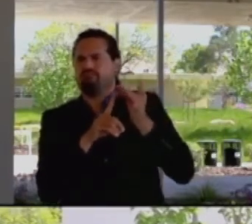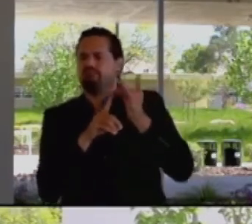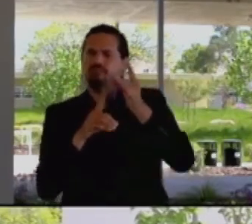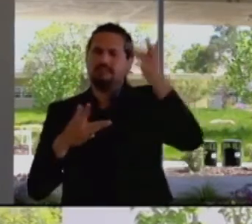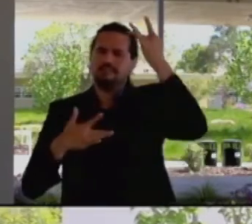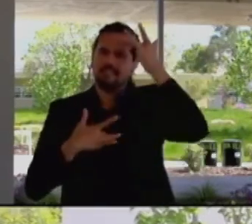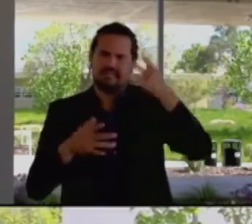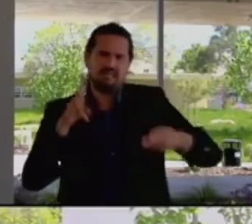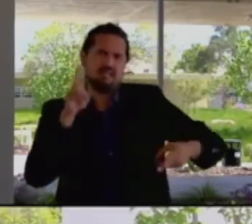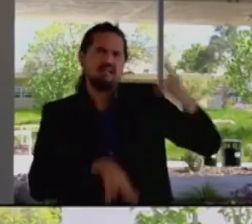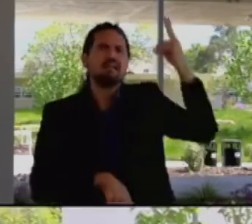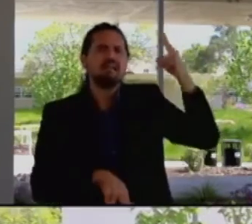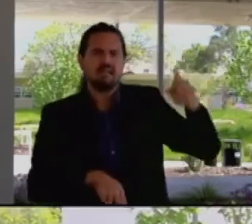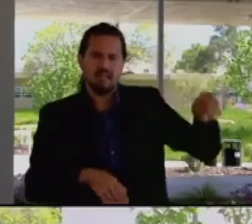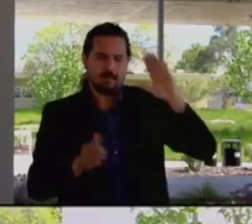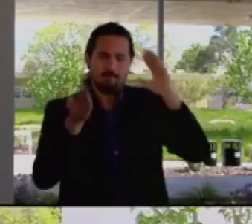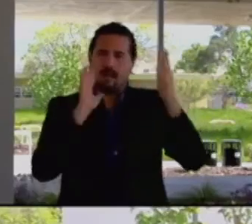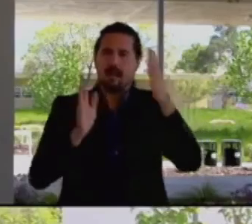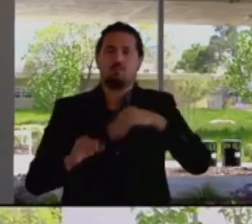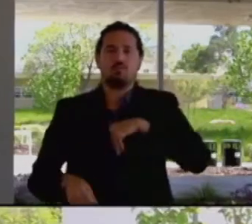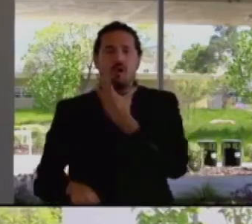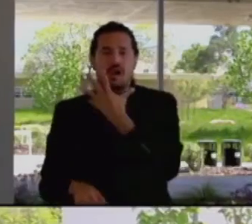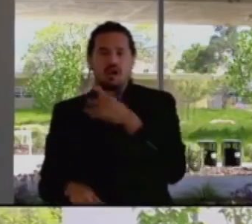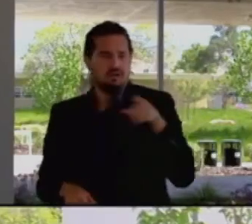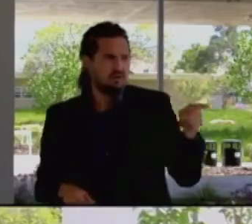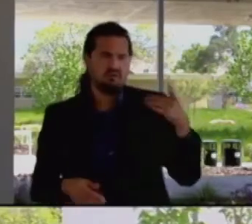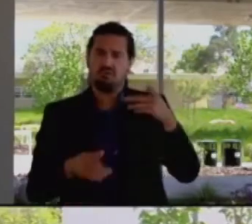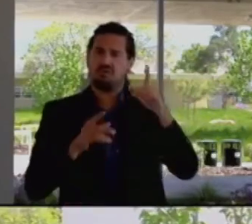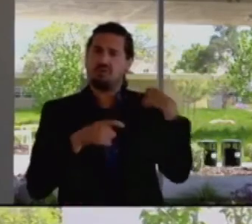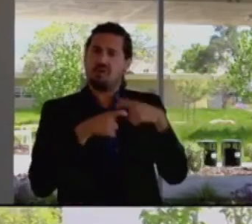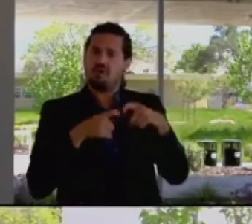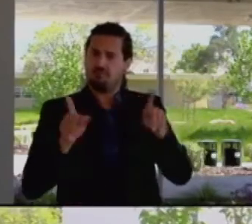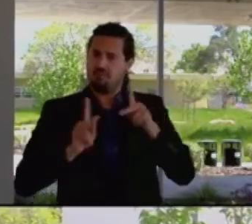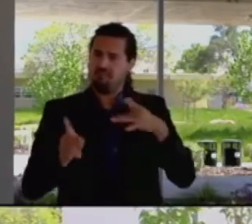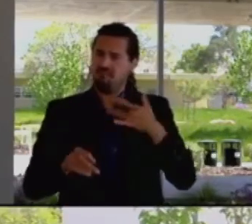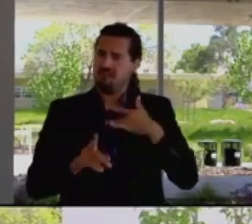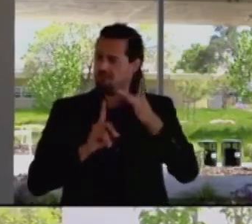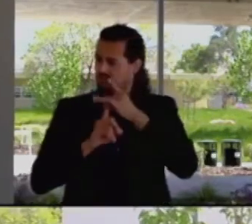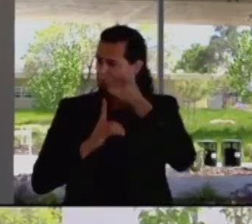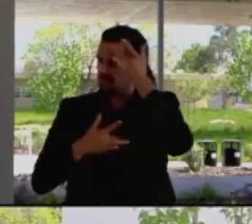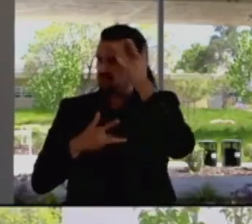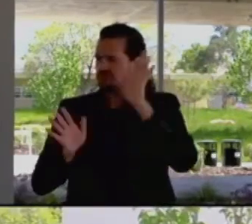same. We want them fully protected. Latino communities have to get their vaccine. Yeah.